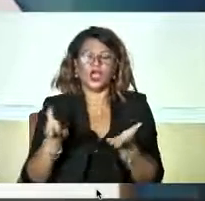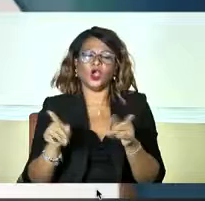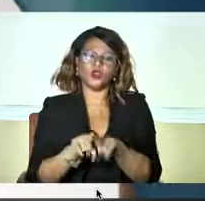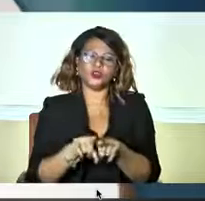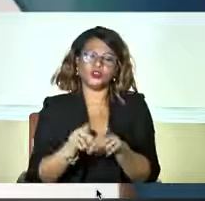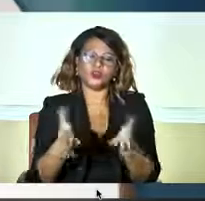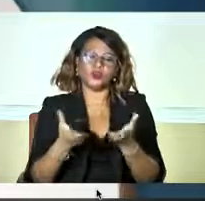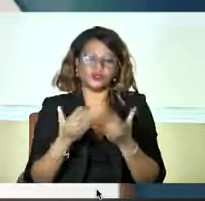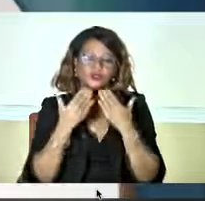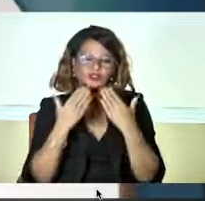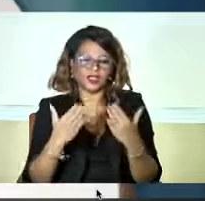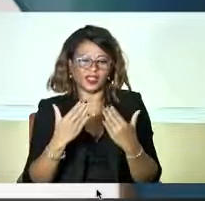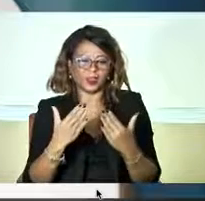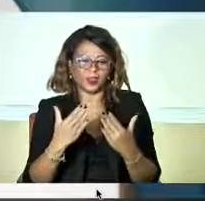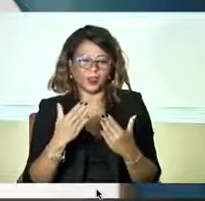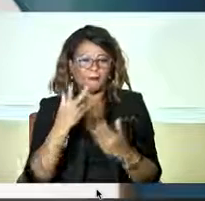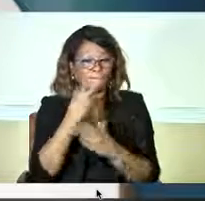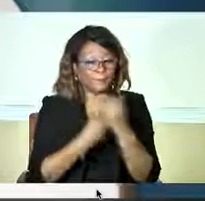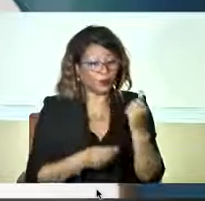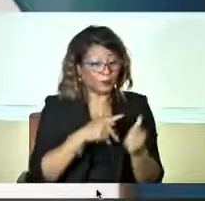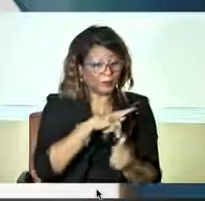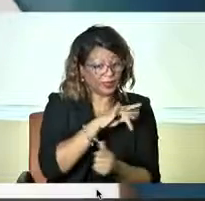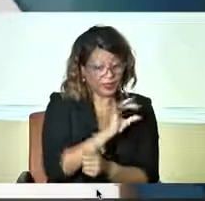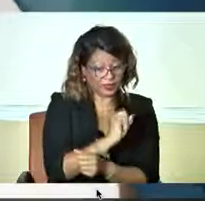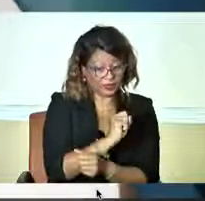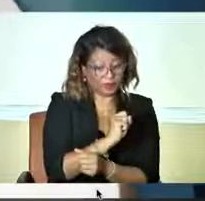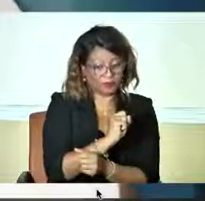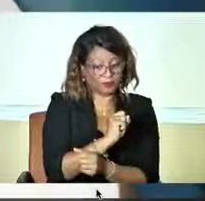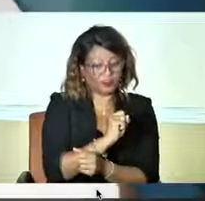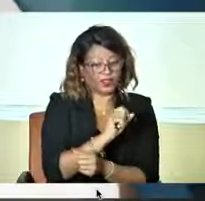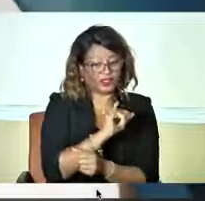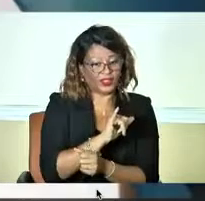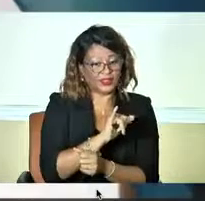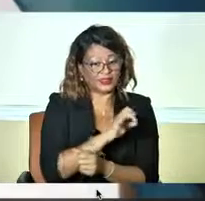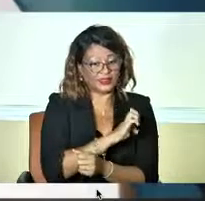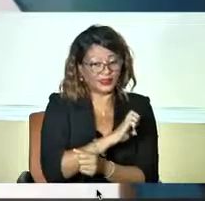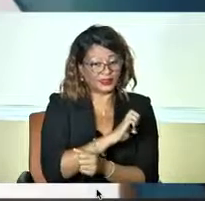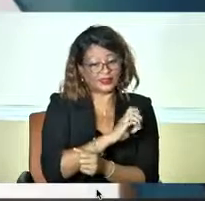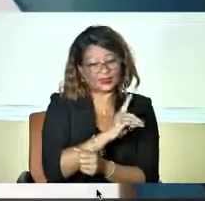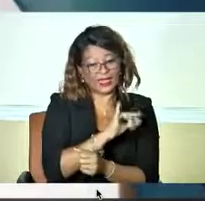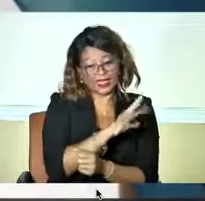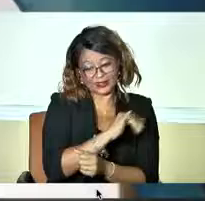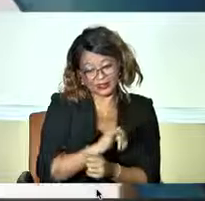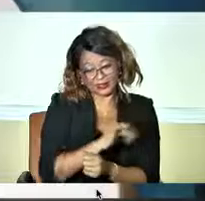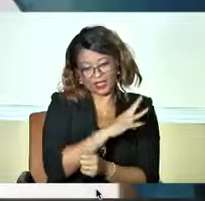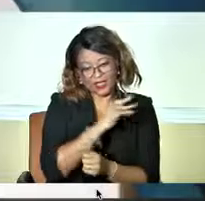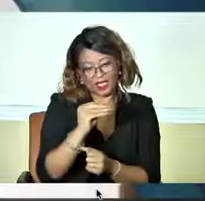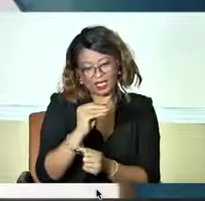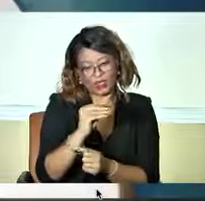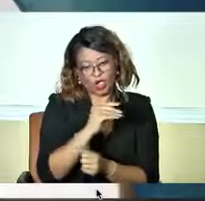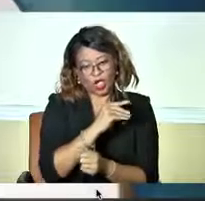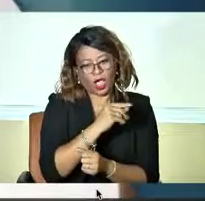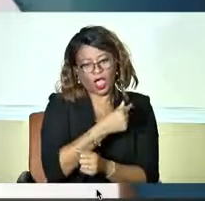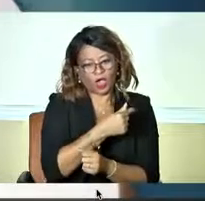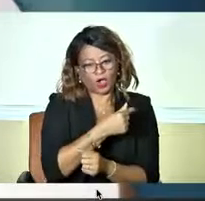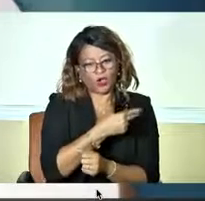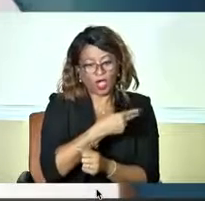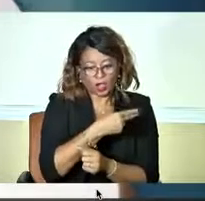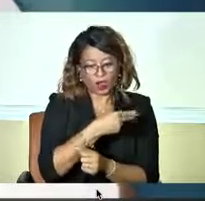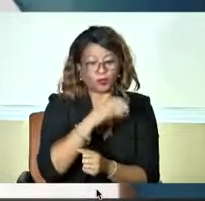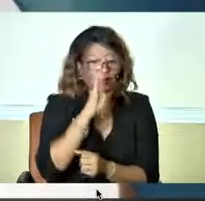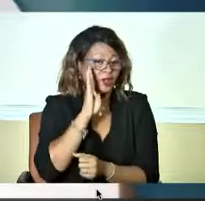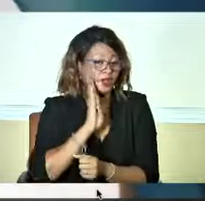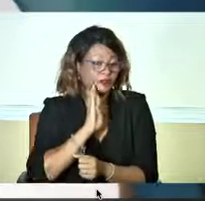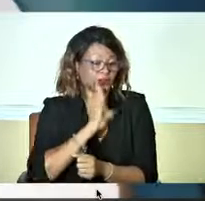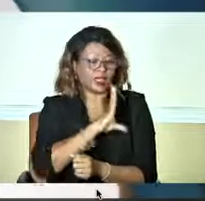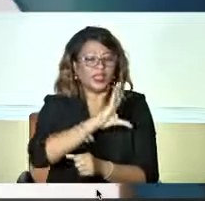thank both permanent secretaries, that is Elise Delancey, as well as Harcourt Brown, and